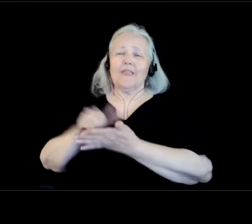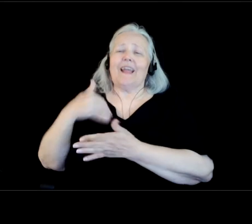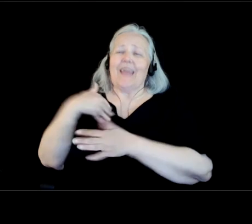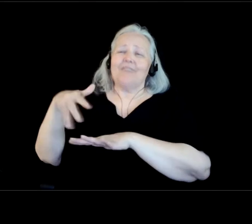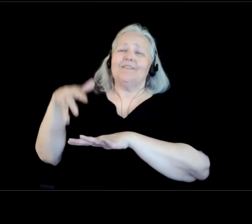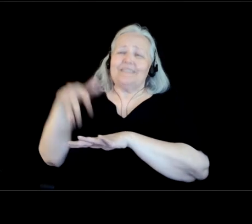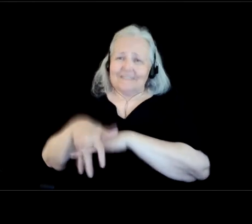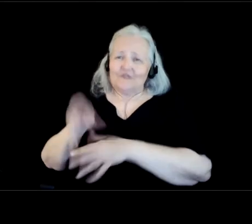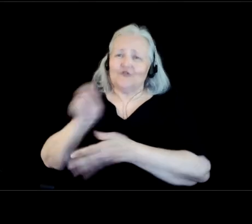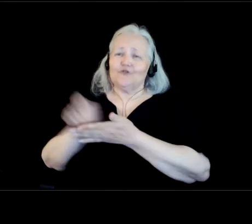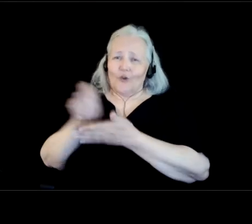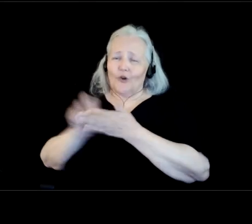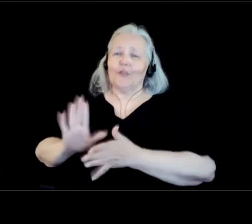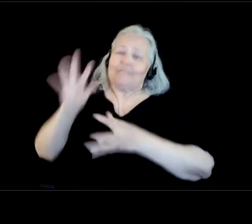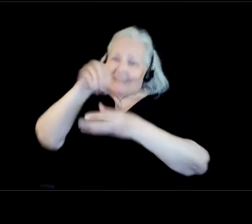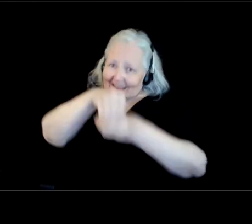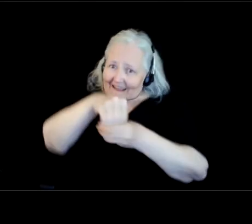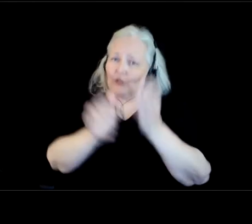so